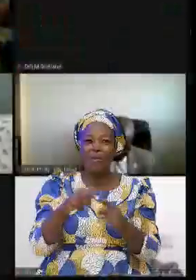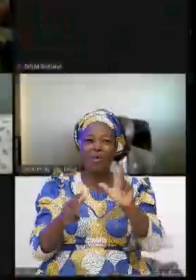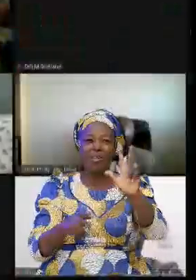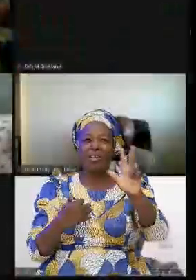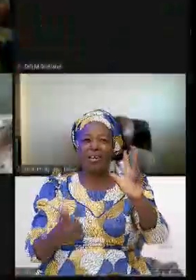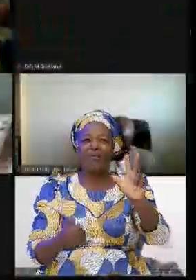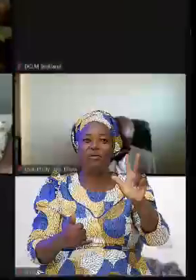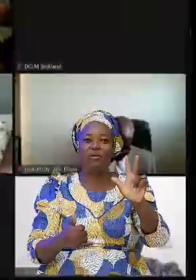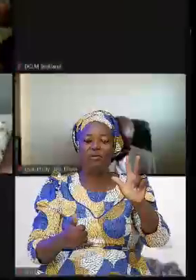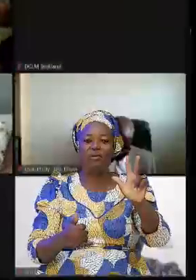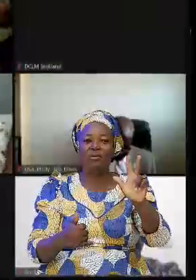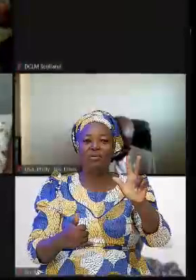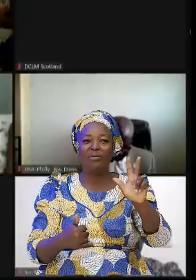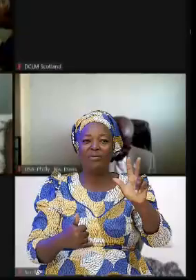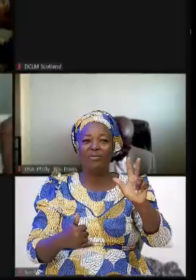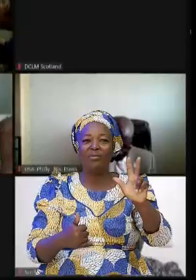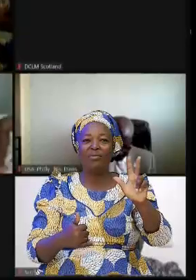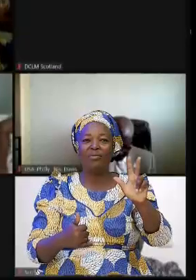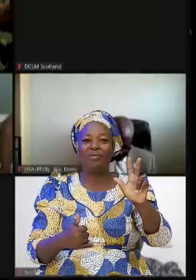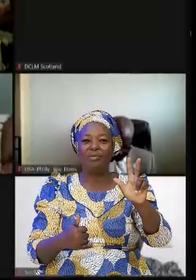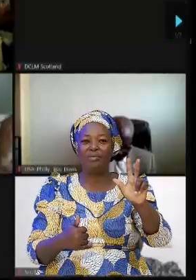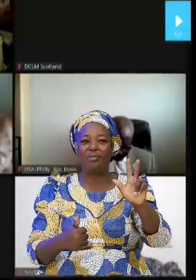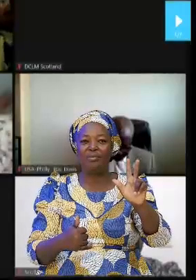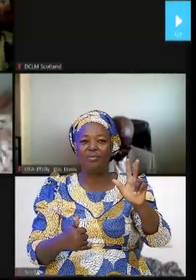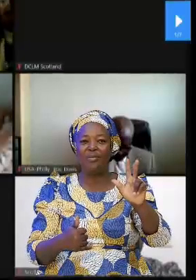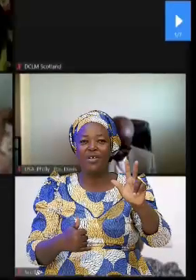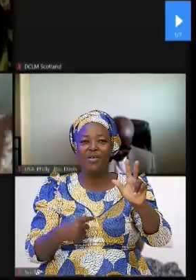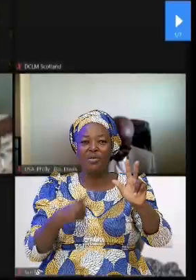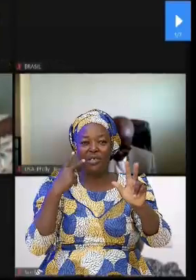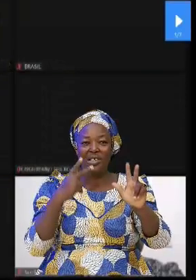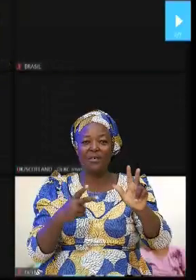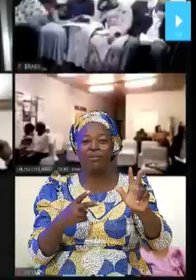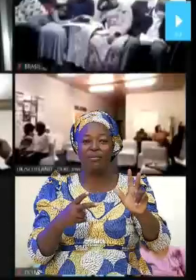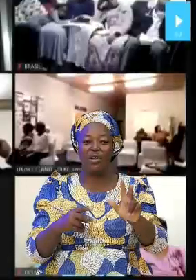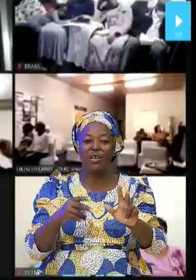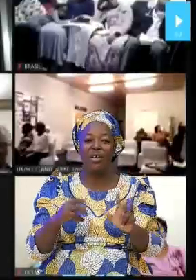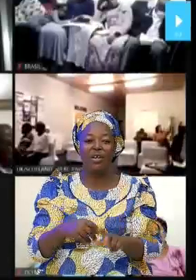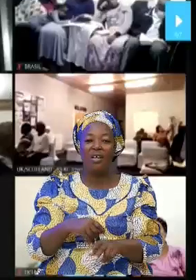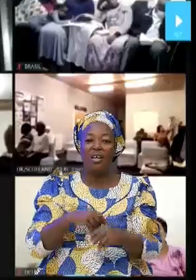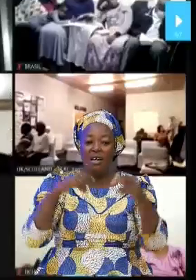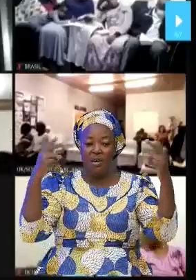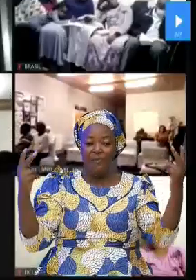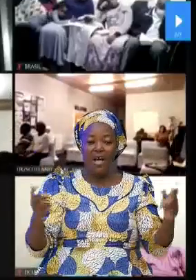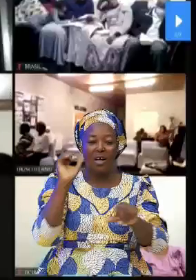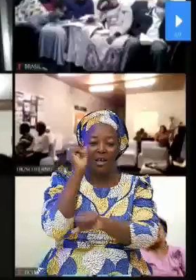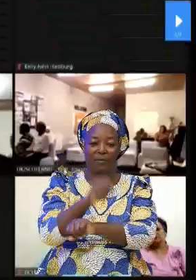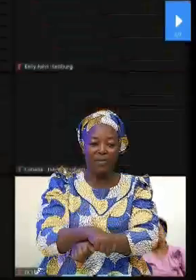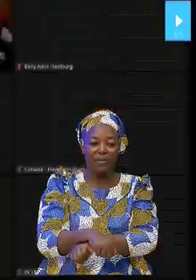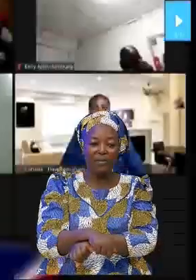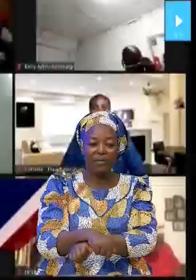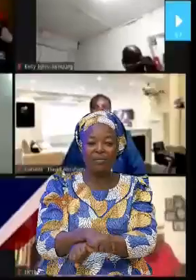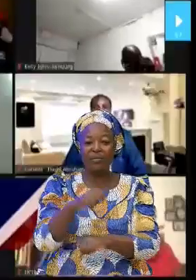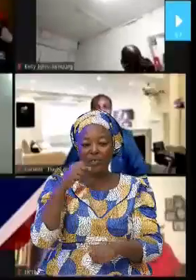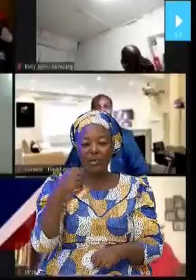Tonight is your night. Point number three now, we're looking at triumph